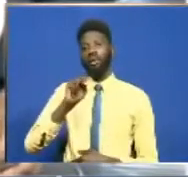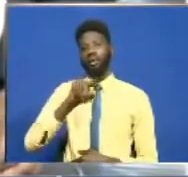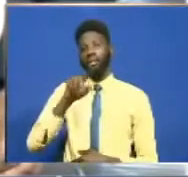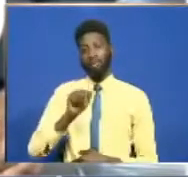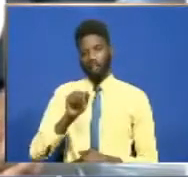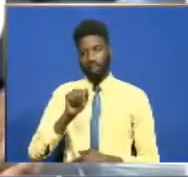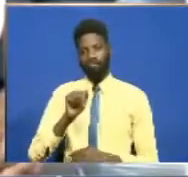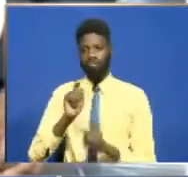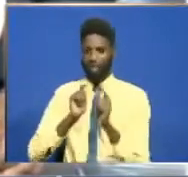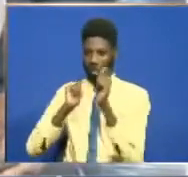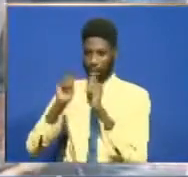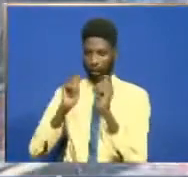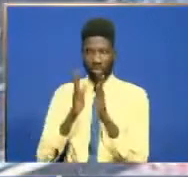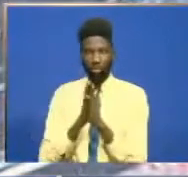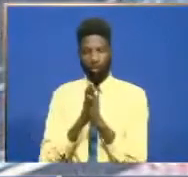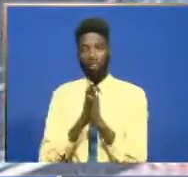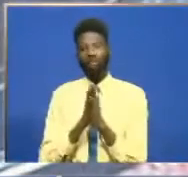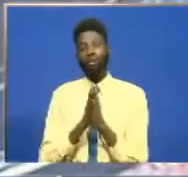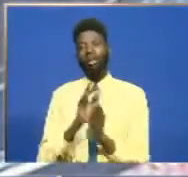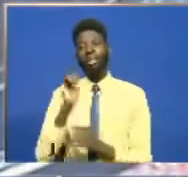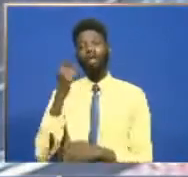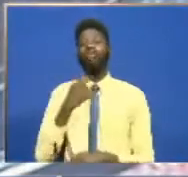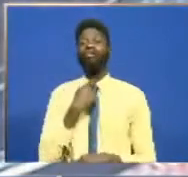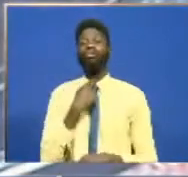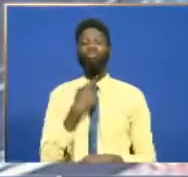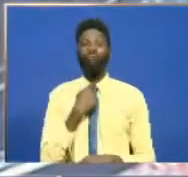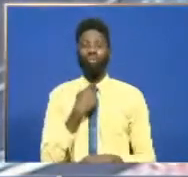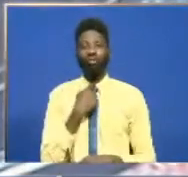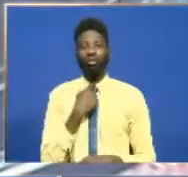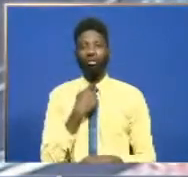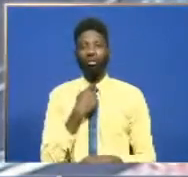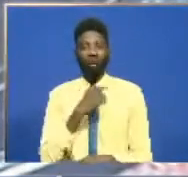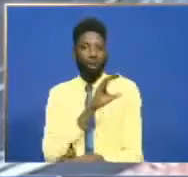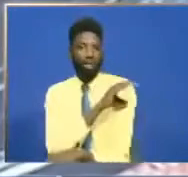engaging Kenya Union of Clinical Officers Secretary General